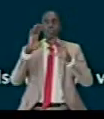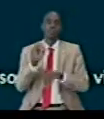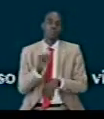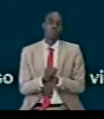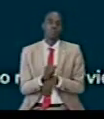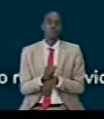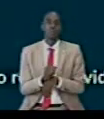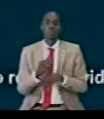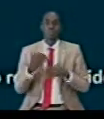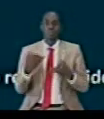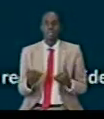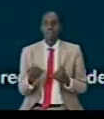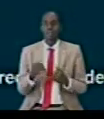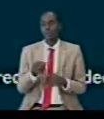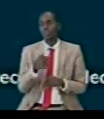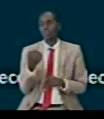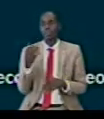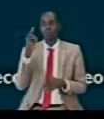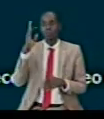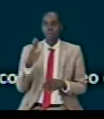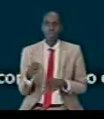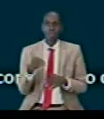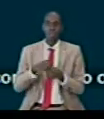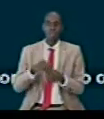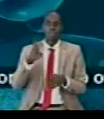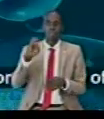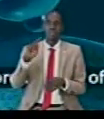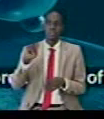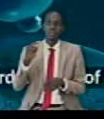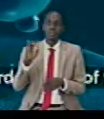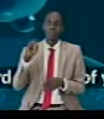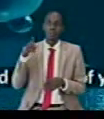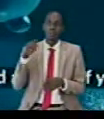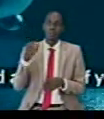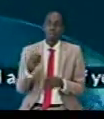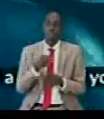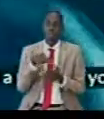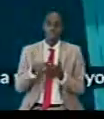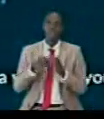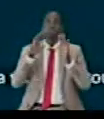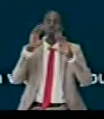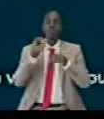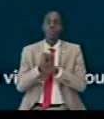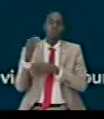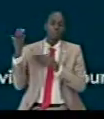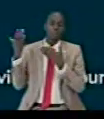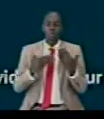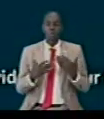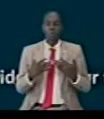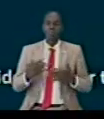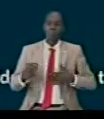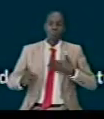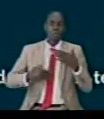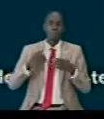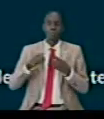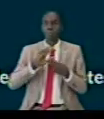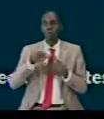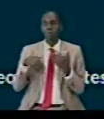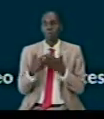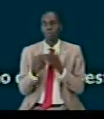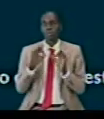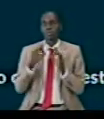pastor in Ethiopia that this miracle brought joy to the entire family. And now, we'll take you to